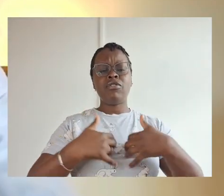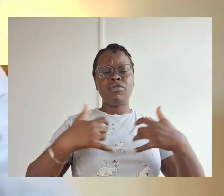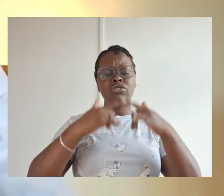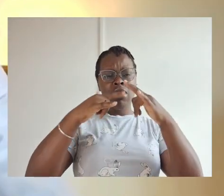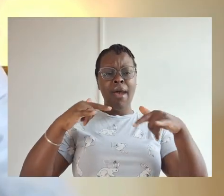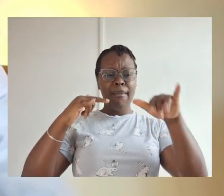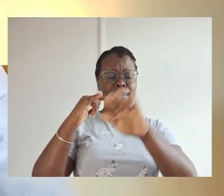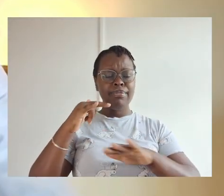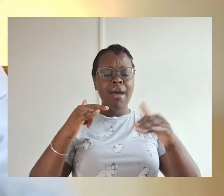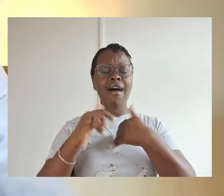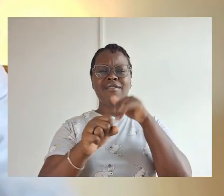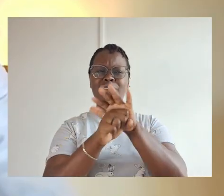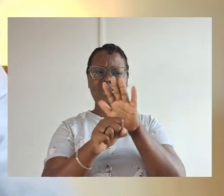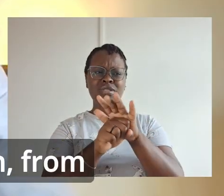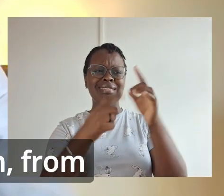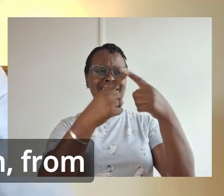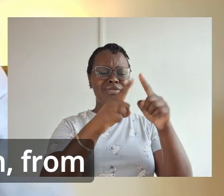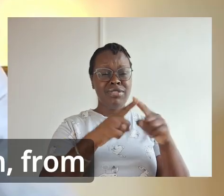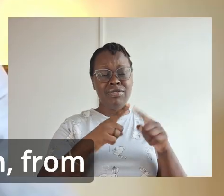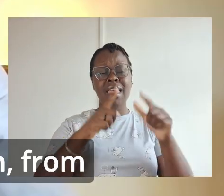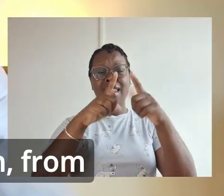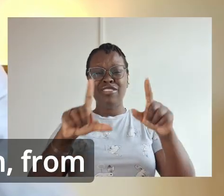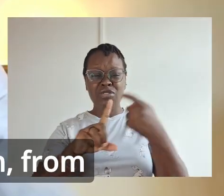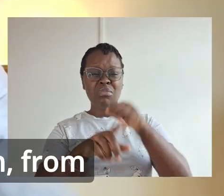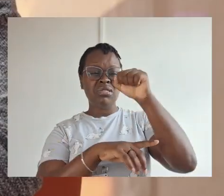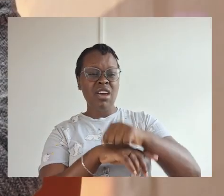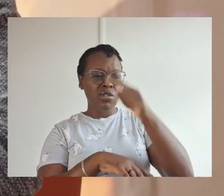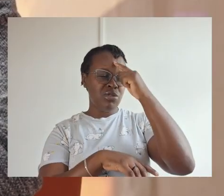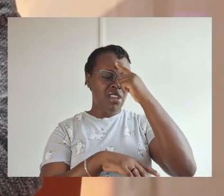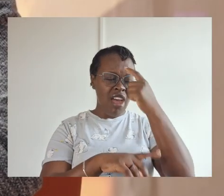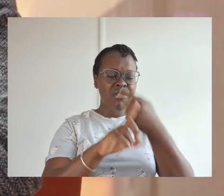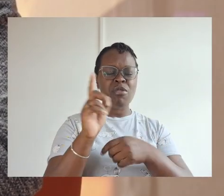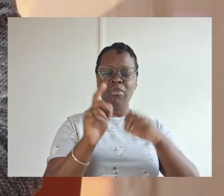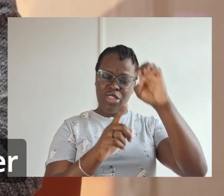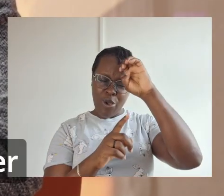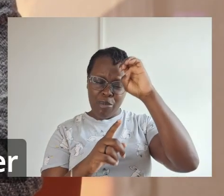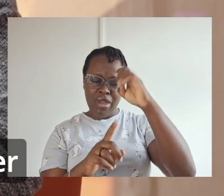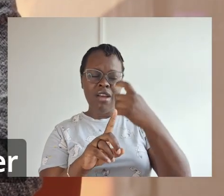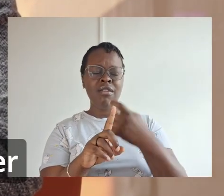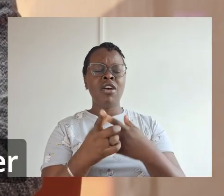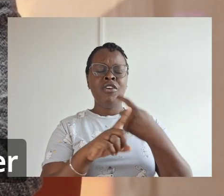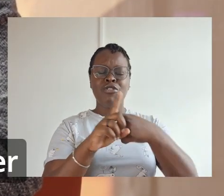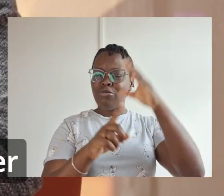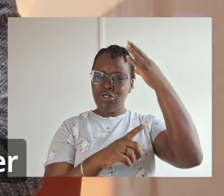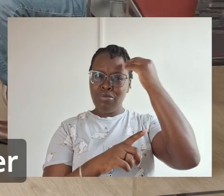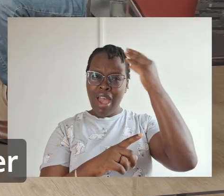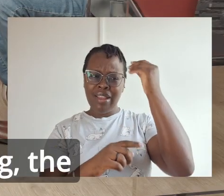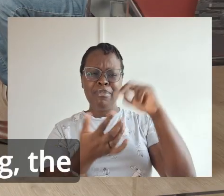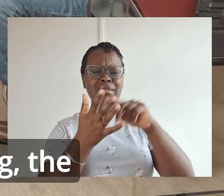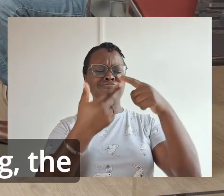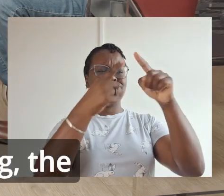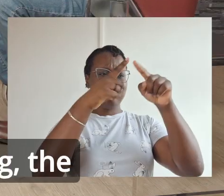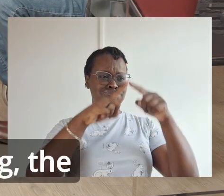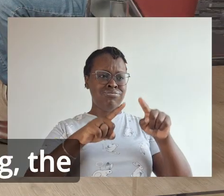becomes more complex because we have several communities from Southern Sudan, from Ethiopia, from Kenya, from Somalia, from even other